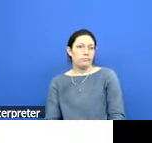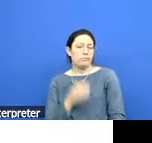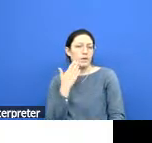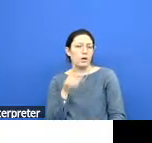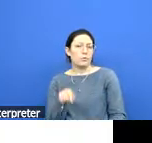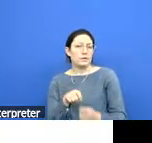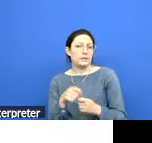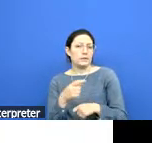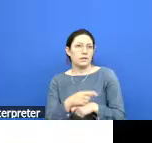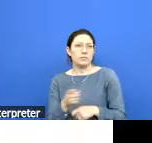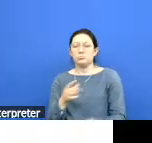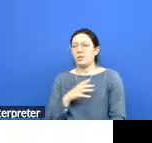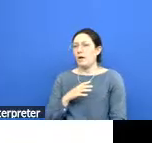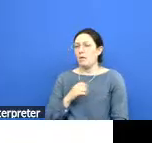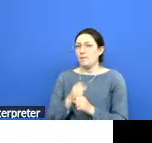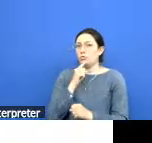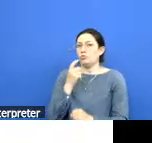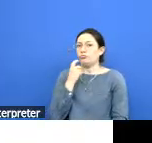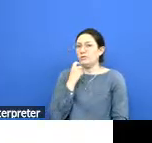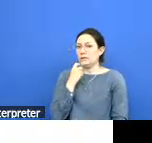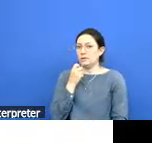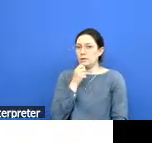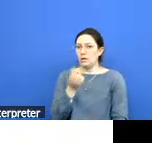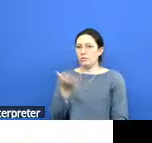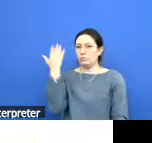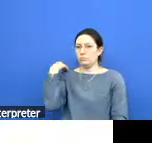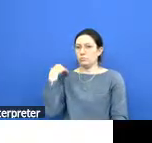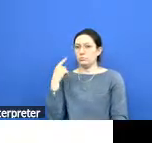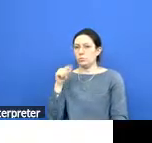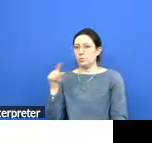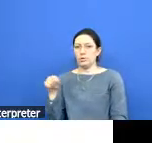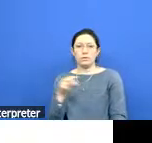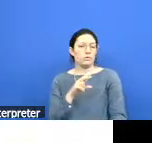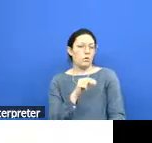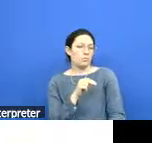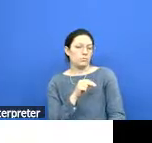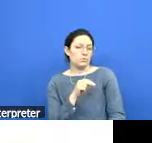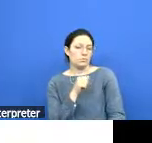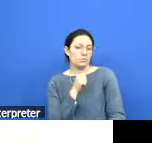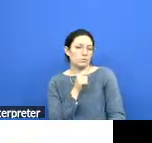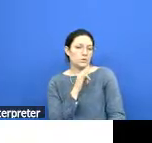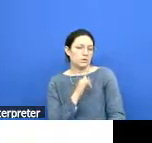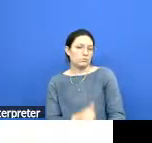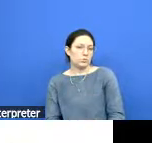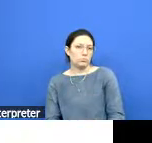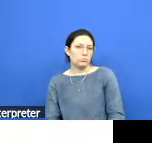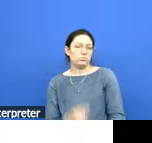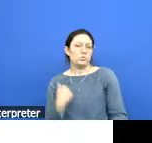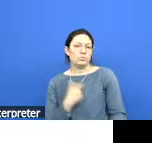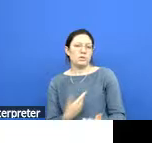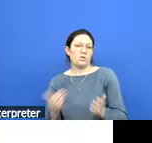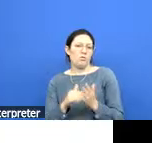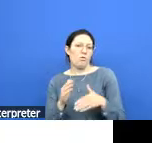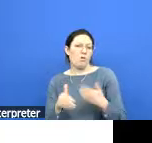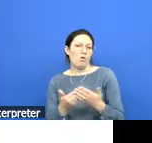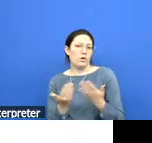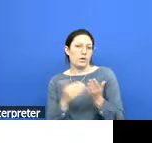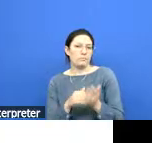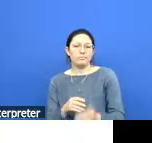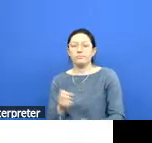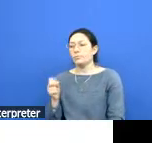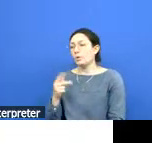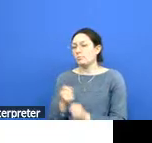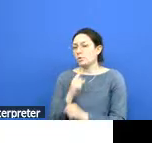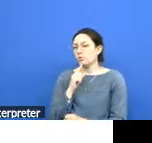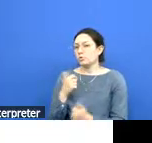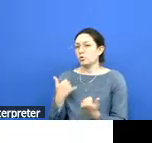date. No, it's fine. I just want to make sure. Yeah. I know there was one that was done in 2020. Yeah, oh yeah, It's not really relevant. we redid all the traffic Cool. count Okay, I data. want to make sure.